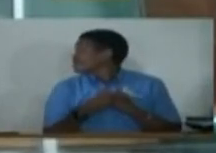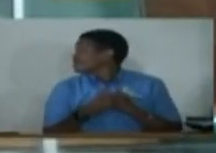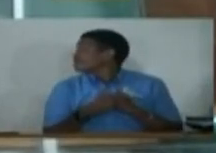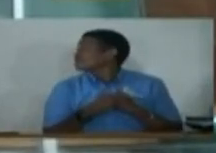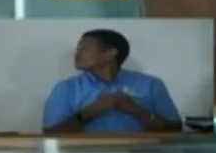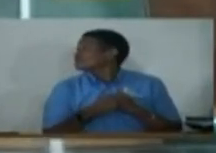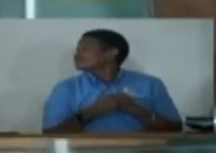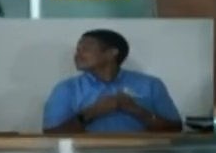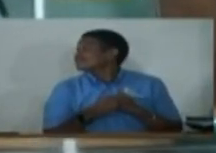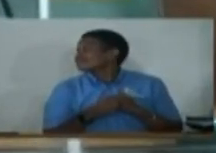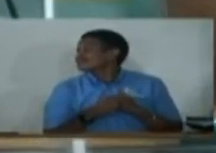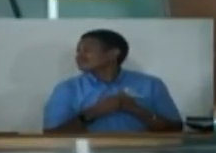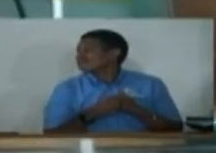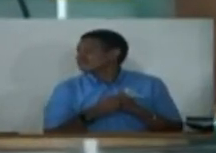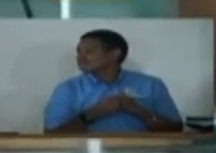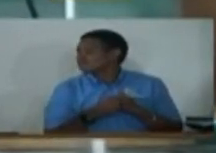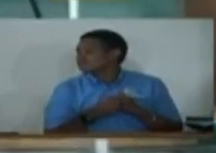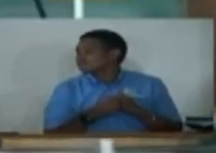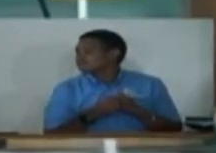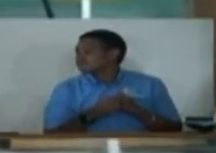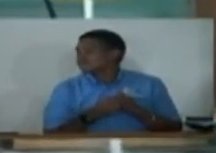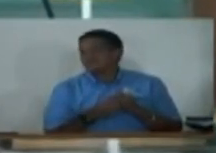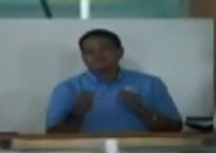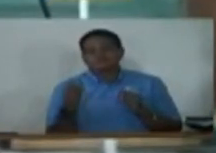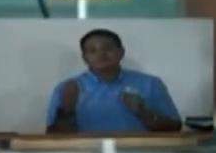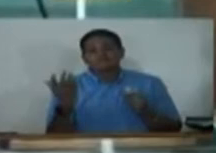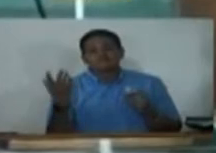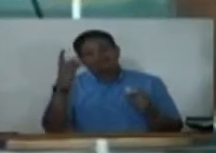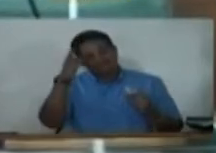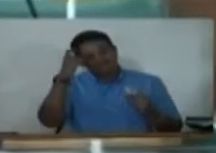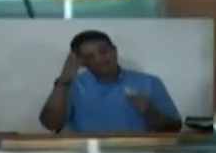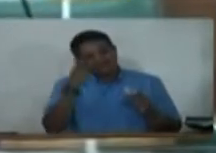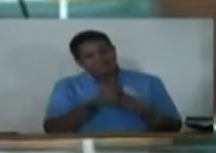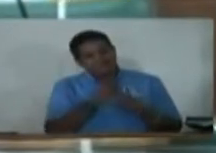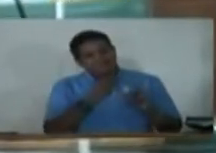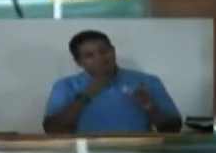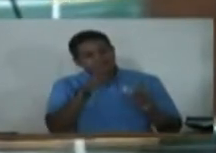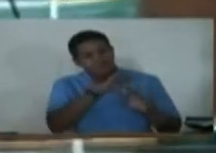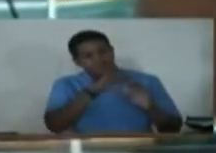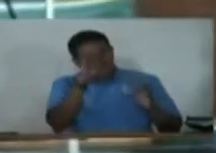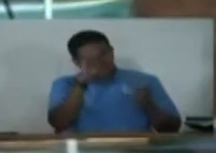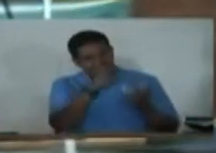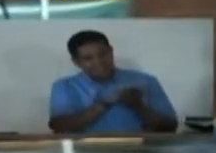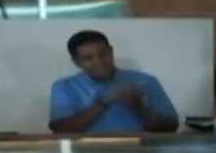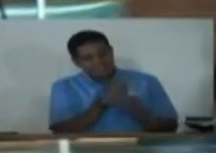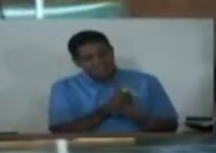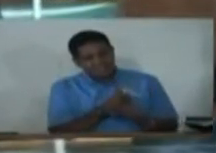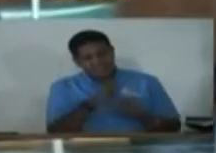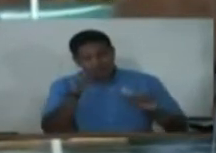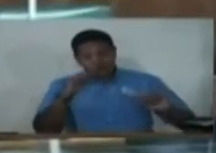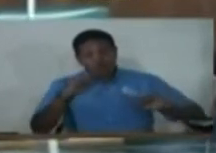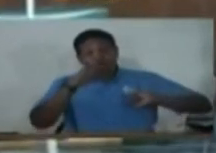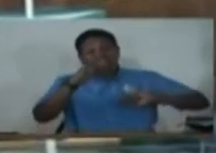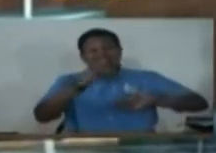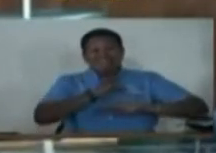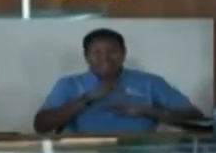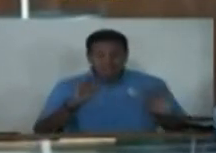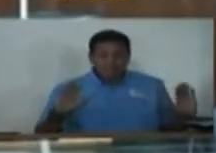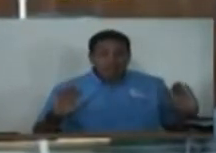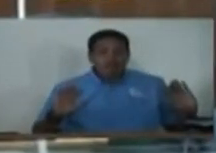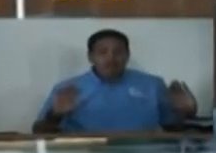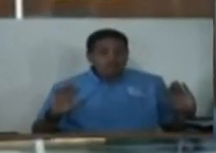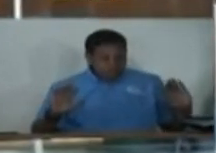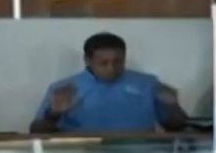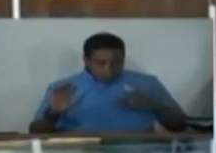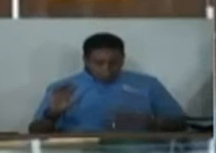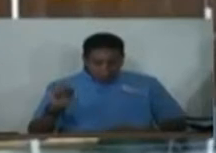so that the skeptics and disbelievers could be satisfied that,